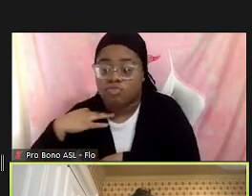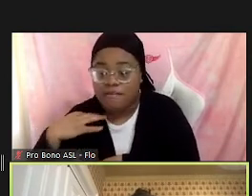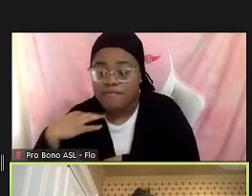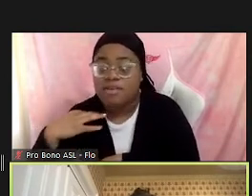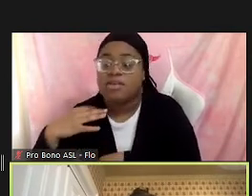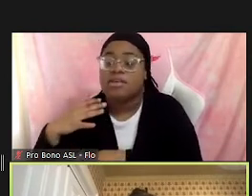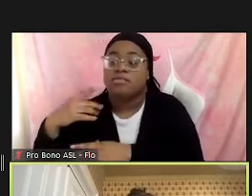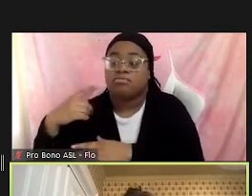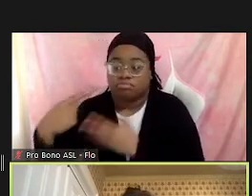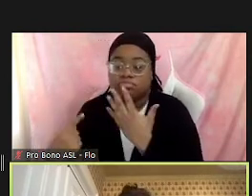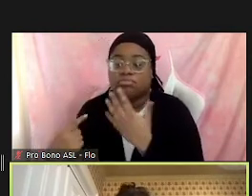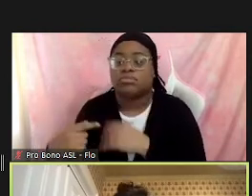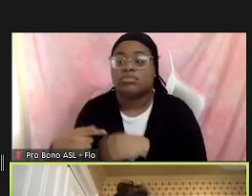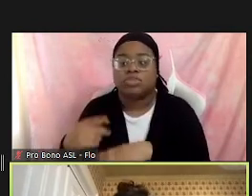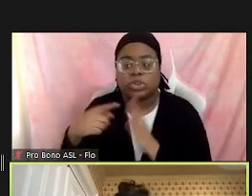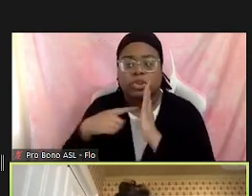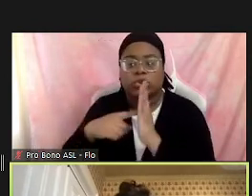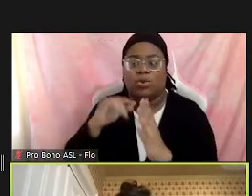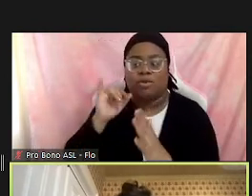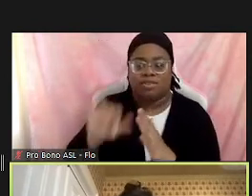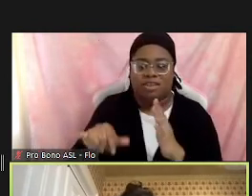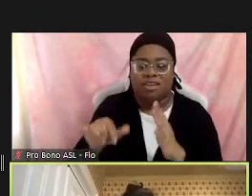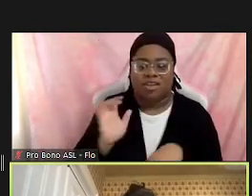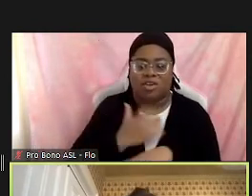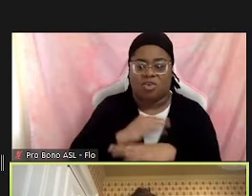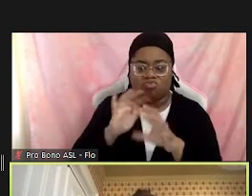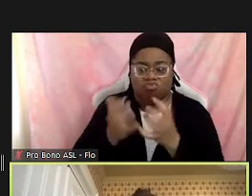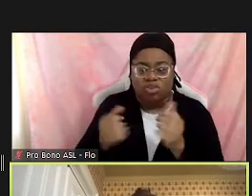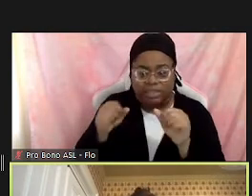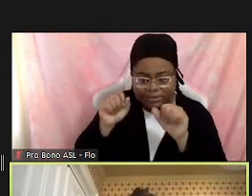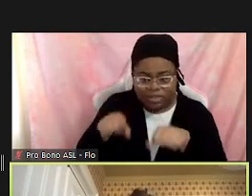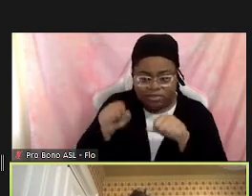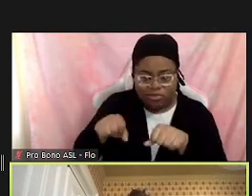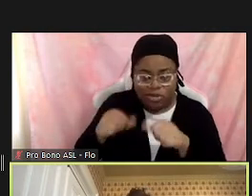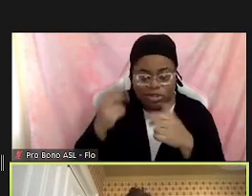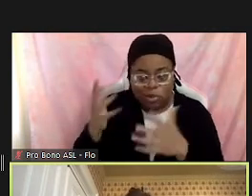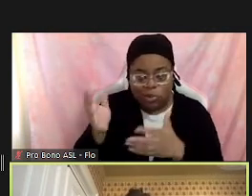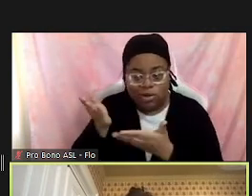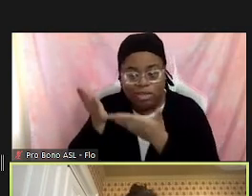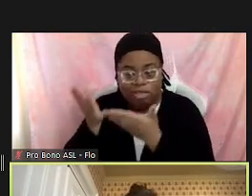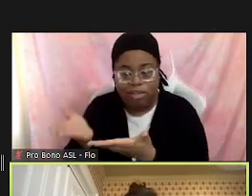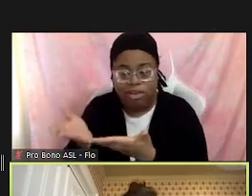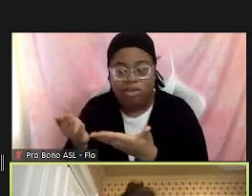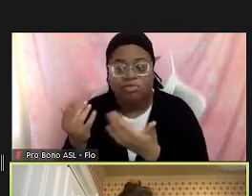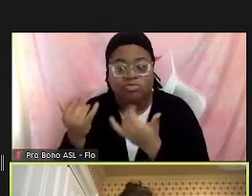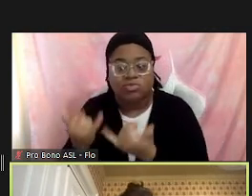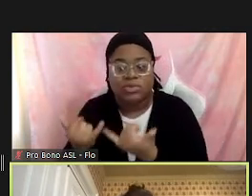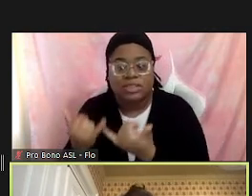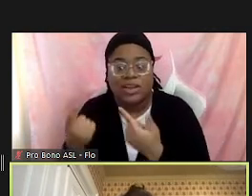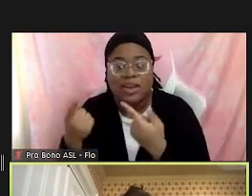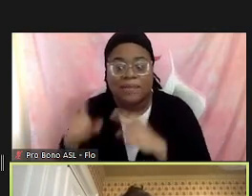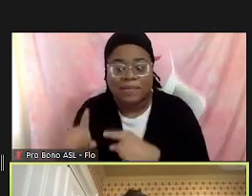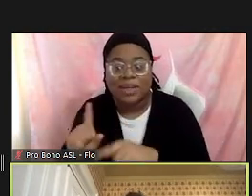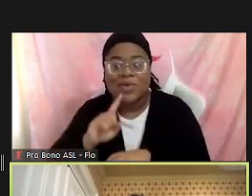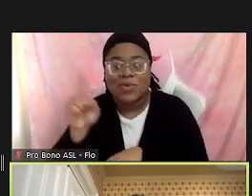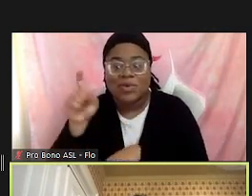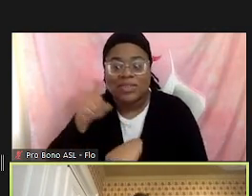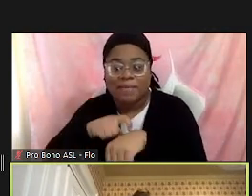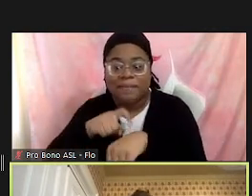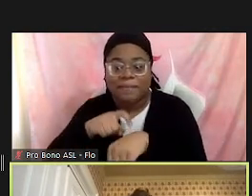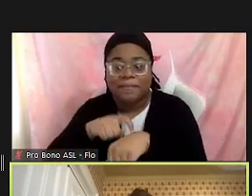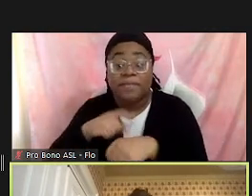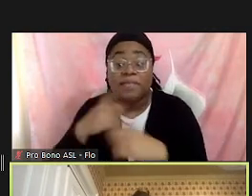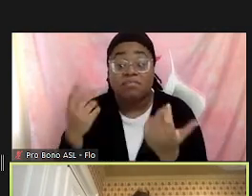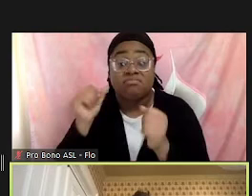we want is not only possible, but it already exists. It's happening right now in real time, and it